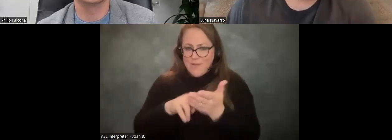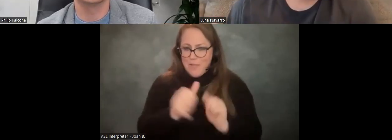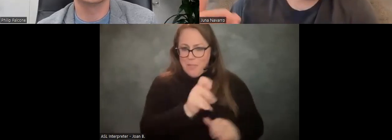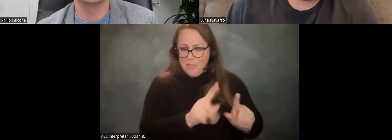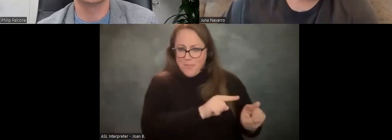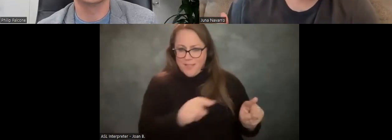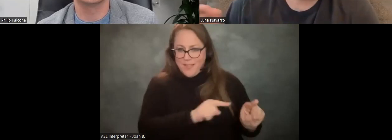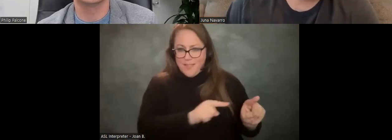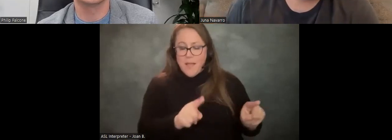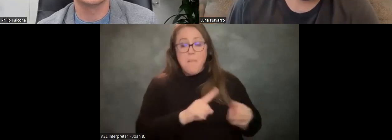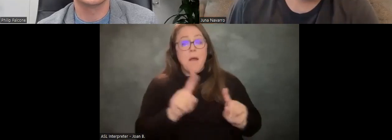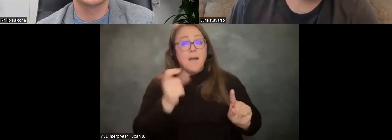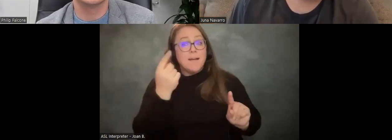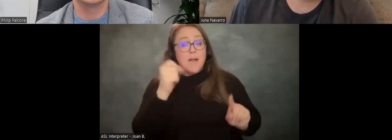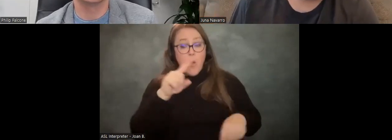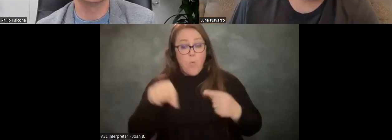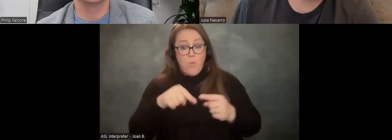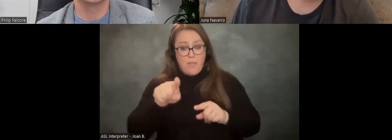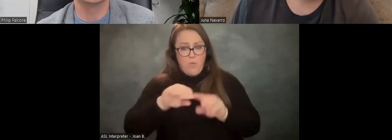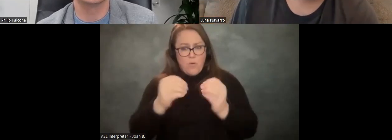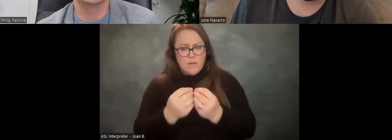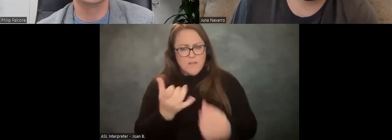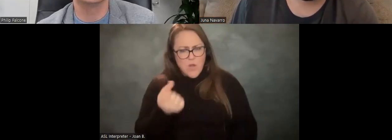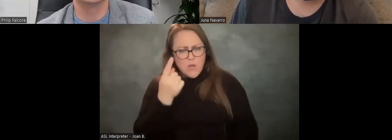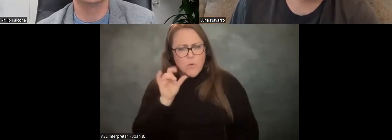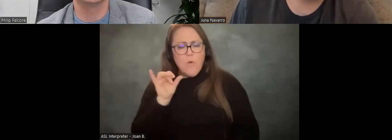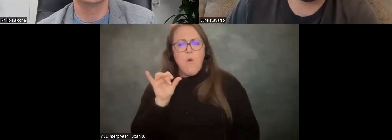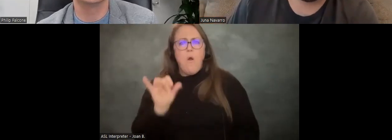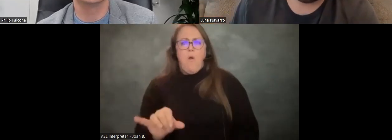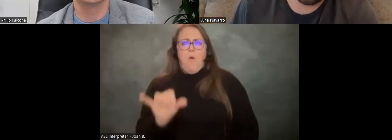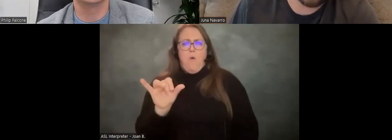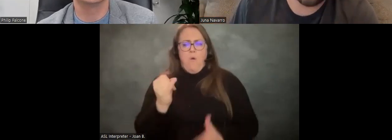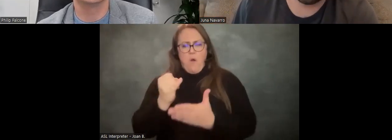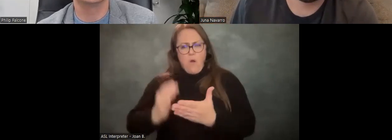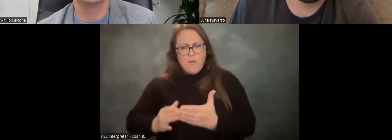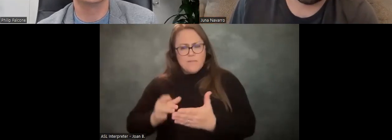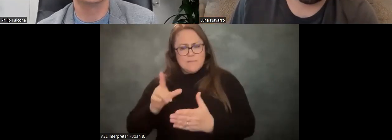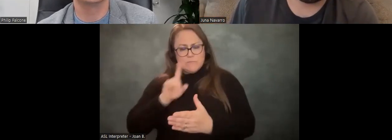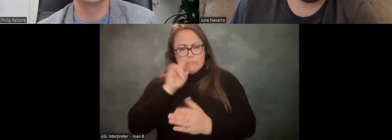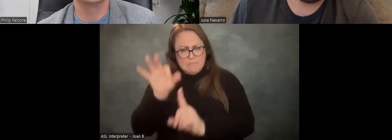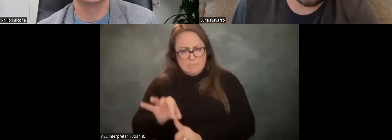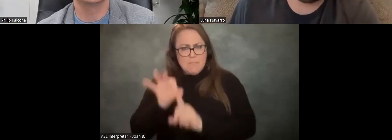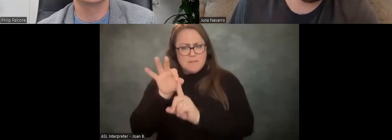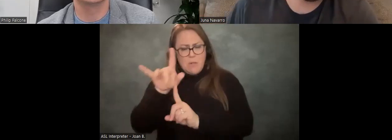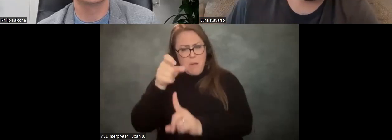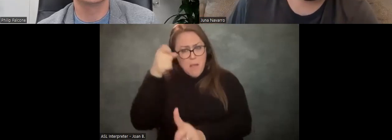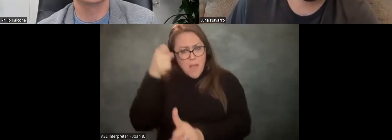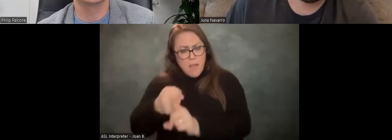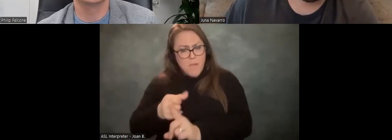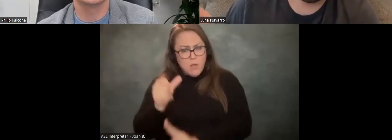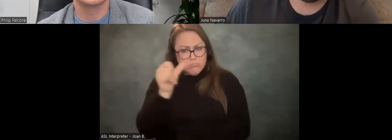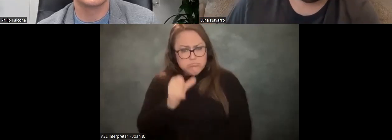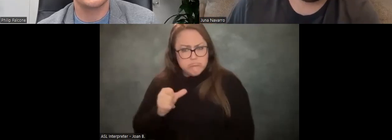think once an organization begins to understand like, wow, like, artists are something special, they're very impactful. They can be leveraged